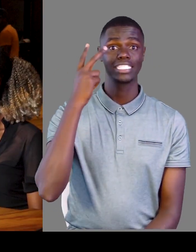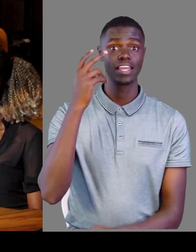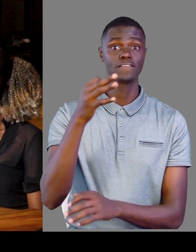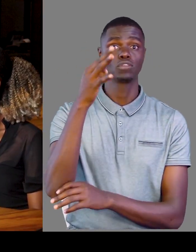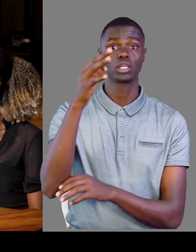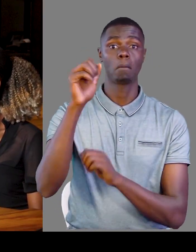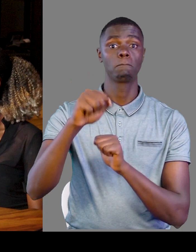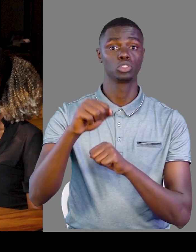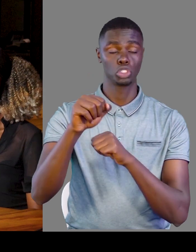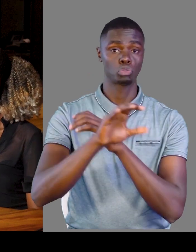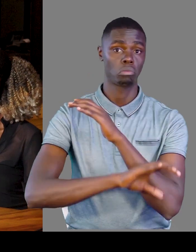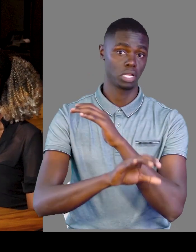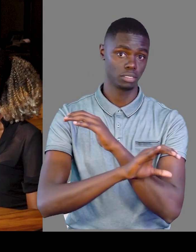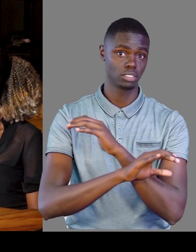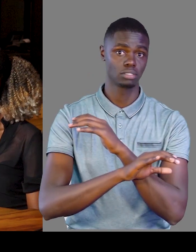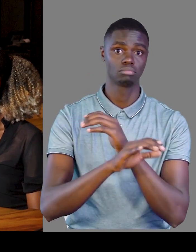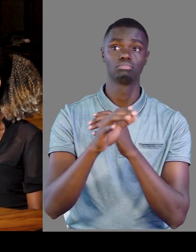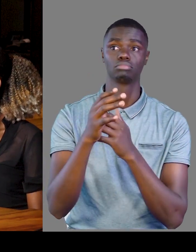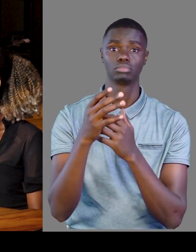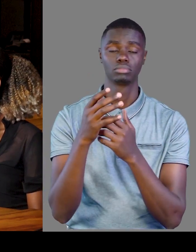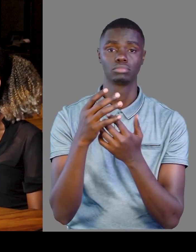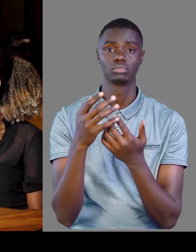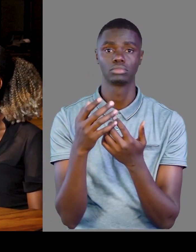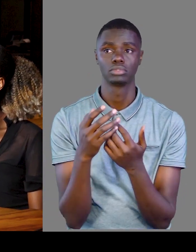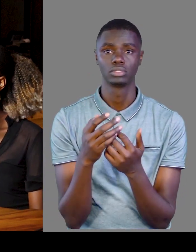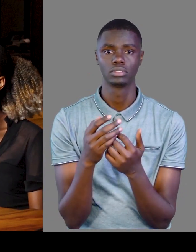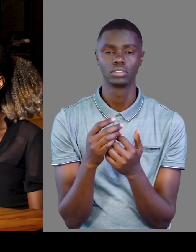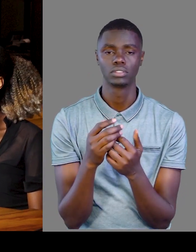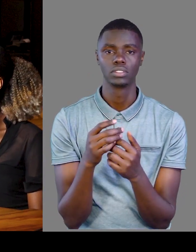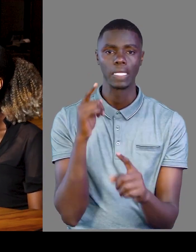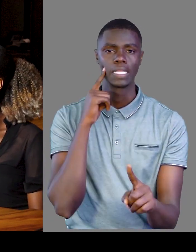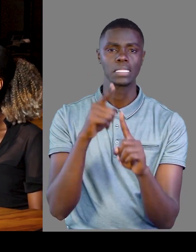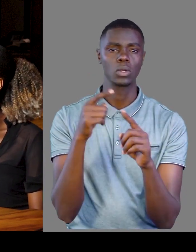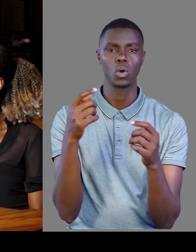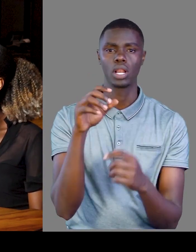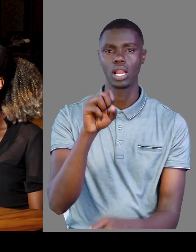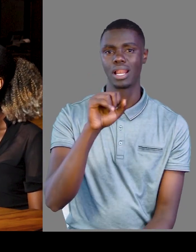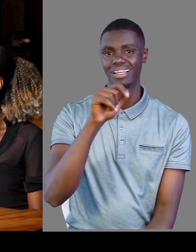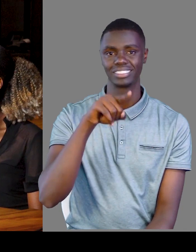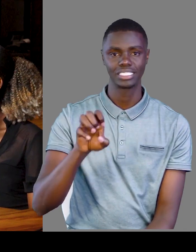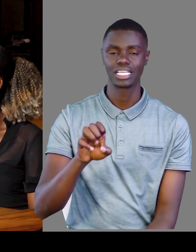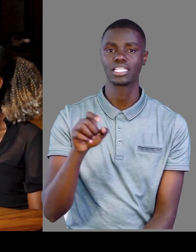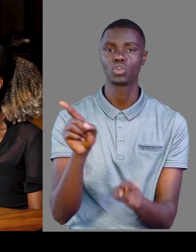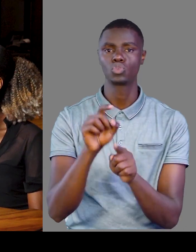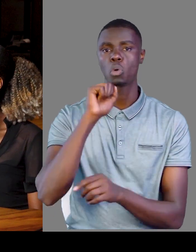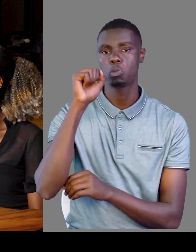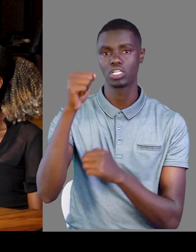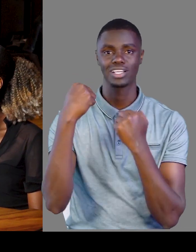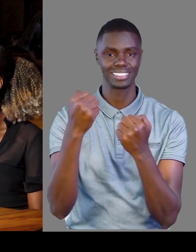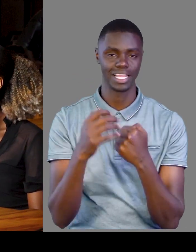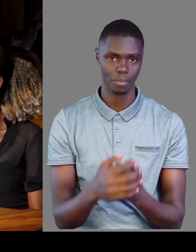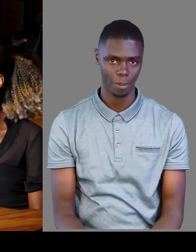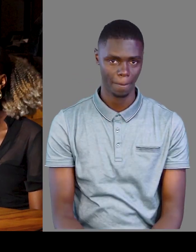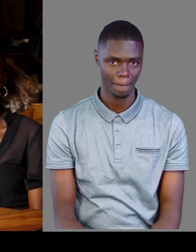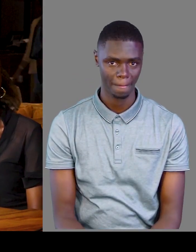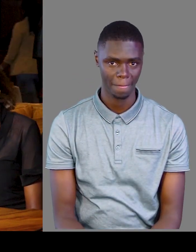think, future potential country Yeah, sure. in terms of economy size and also politically stable.